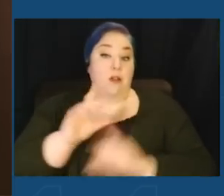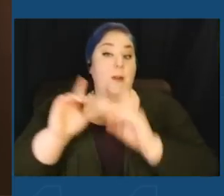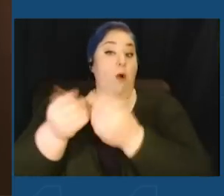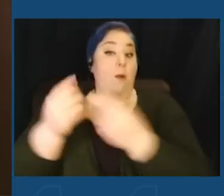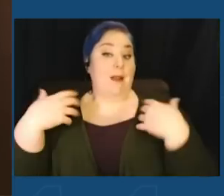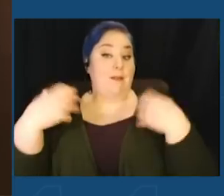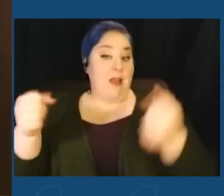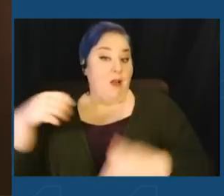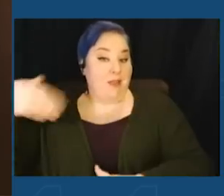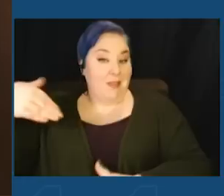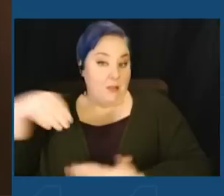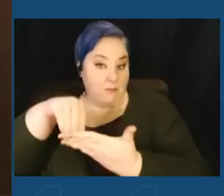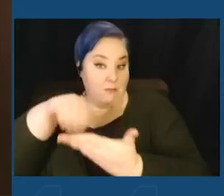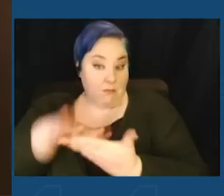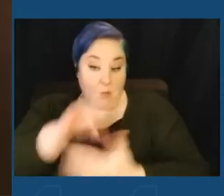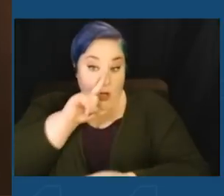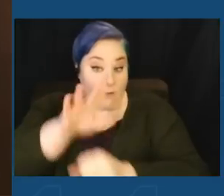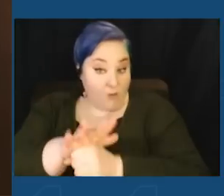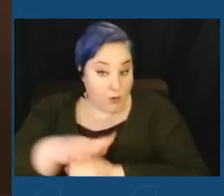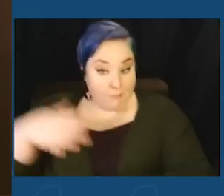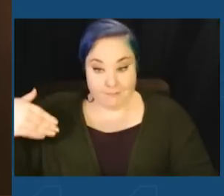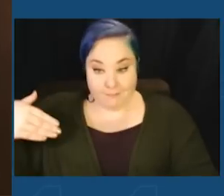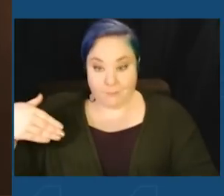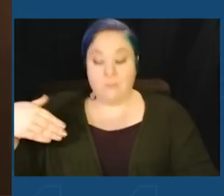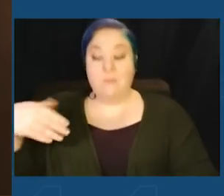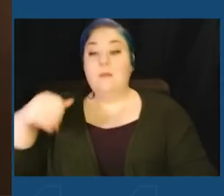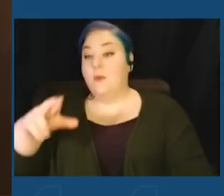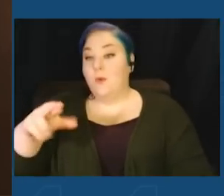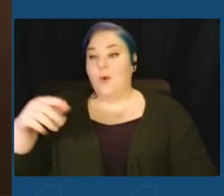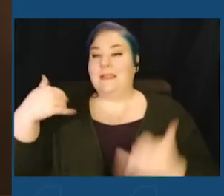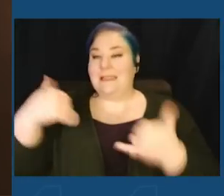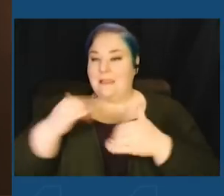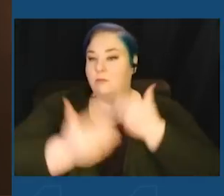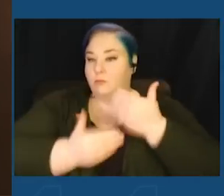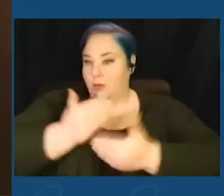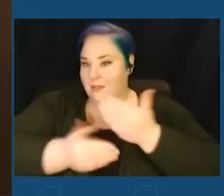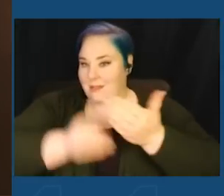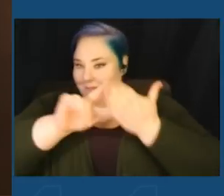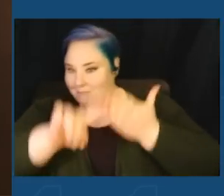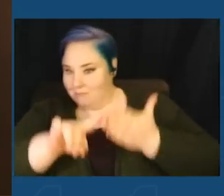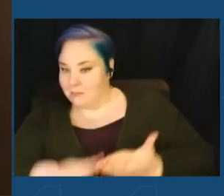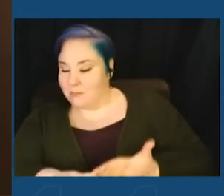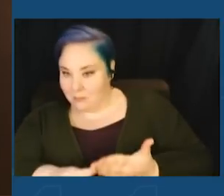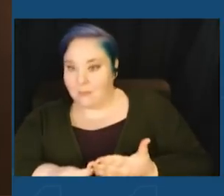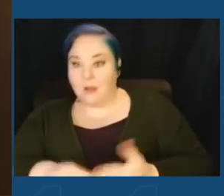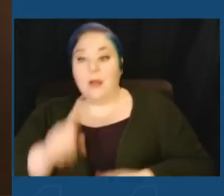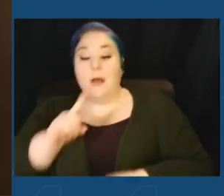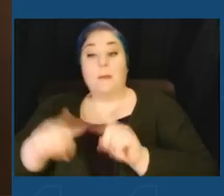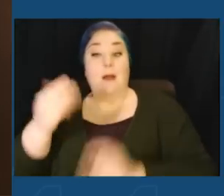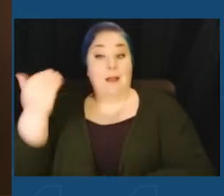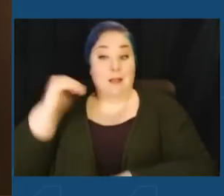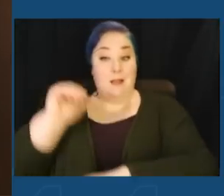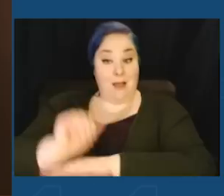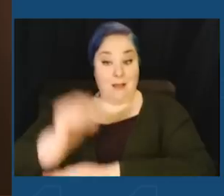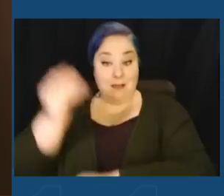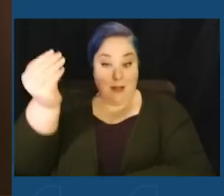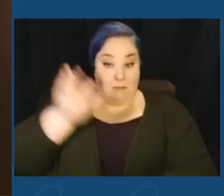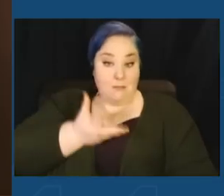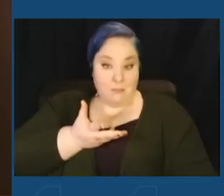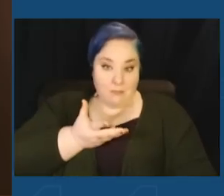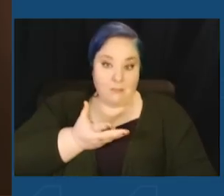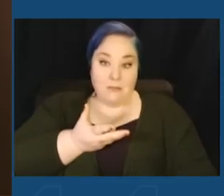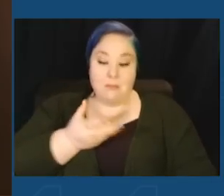able to confirm yet and are in the process of confirmation. As was referred to me last night by the